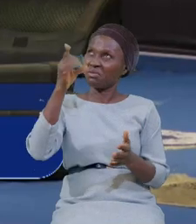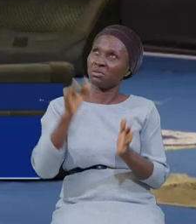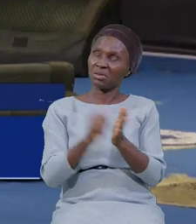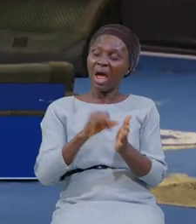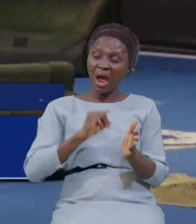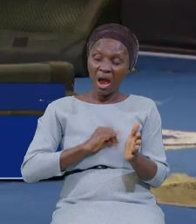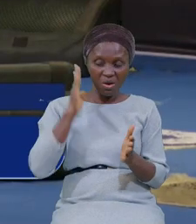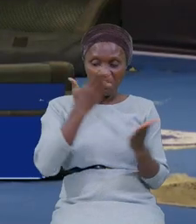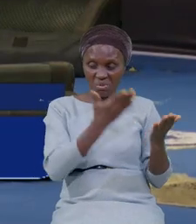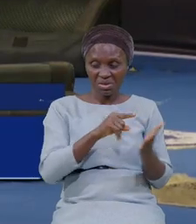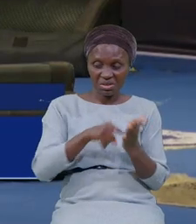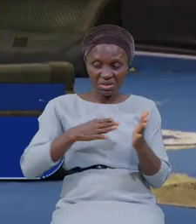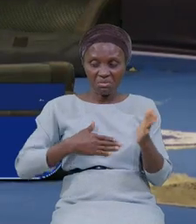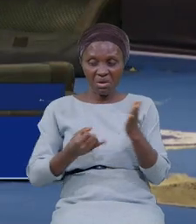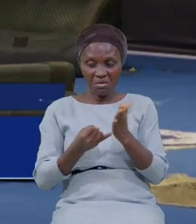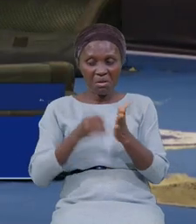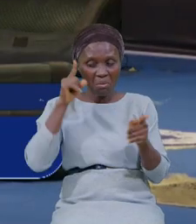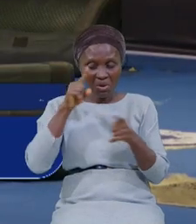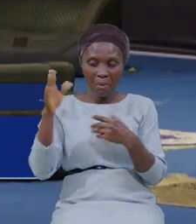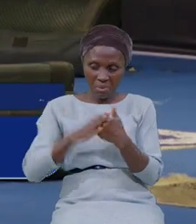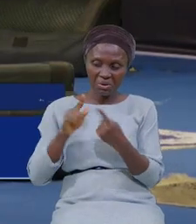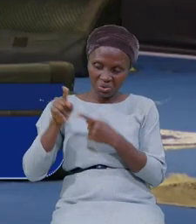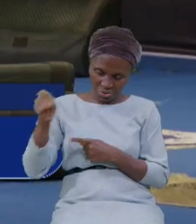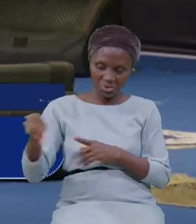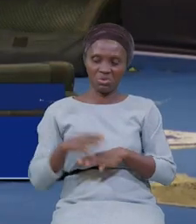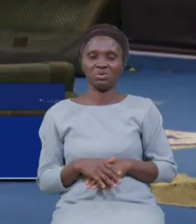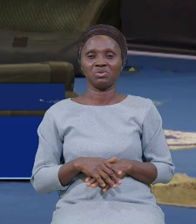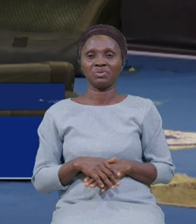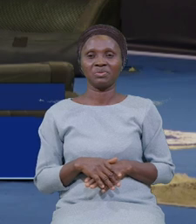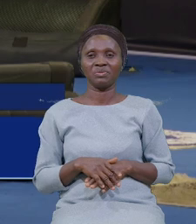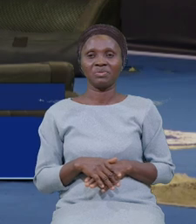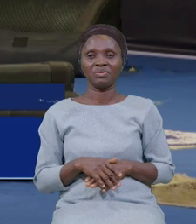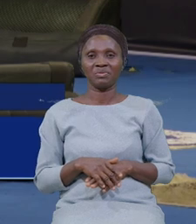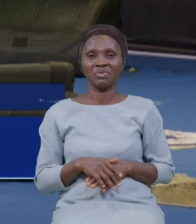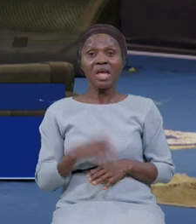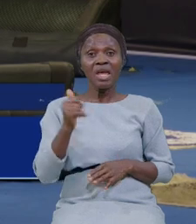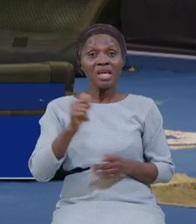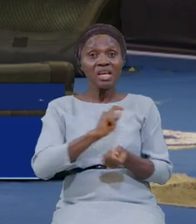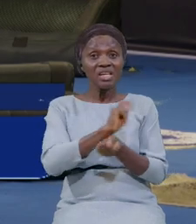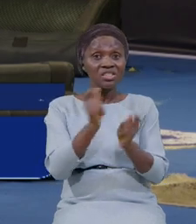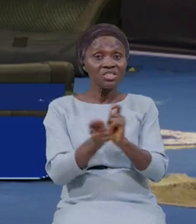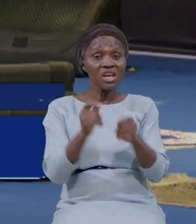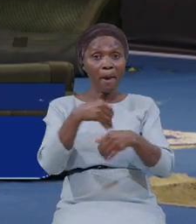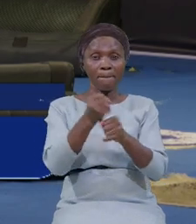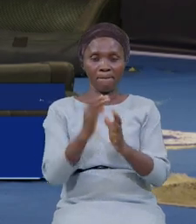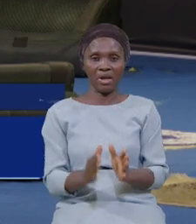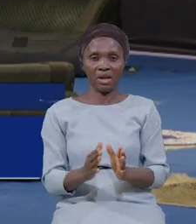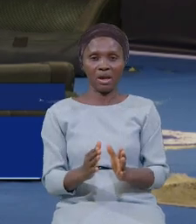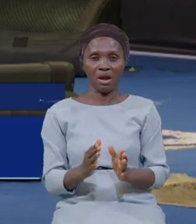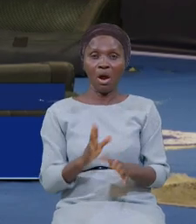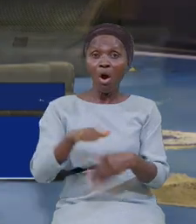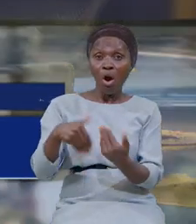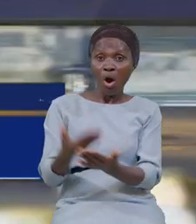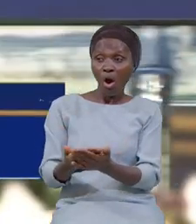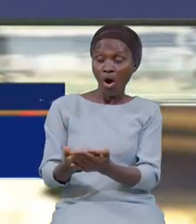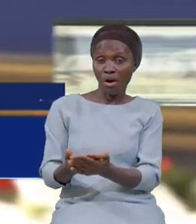you. I'll restore him to you. That's a change maker. All the people could have been planning how to